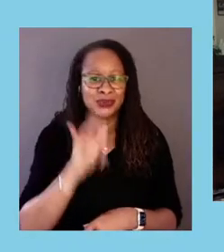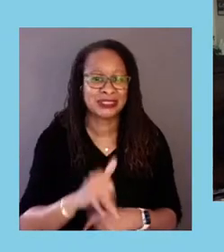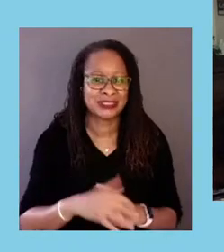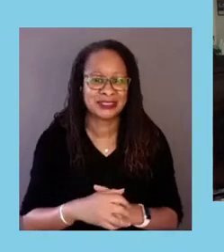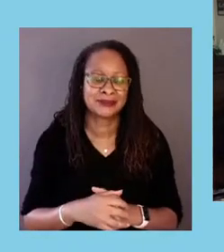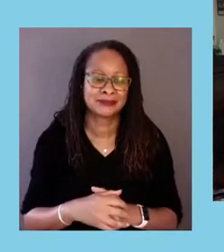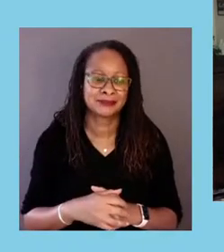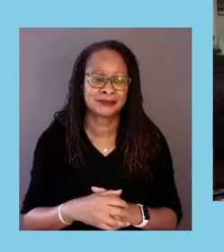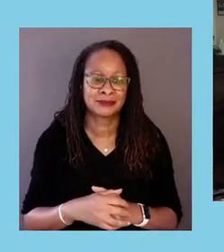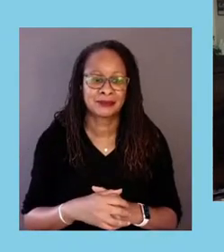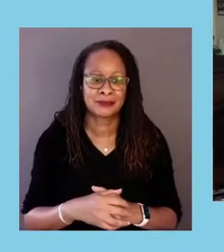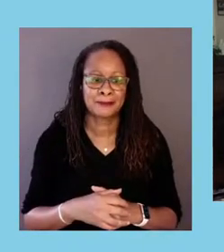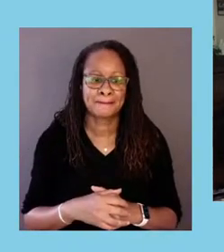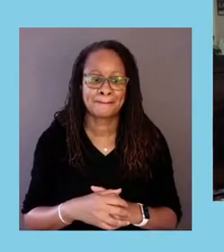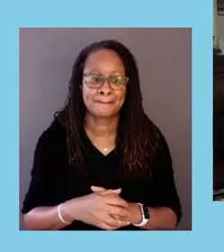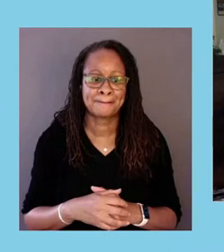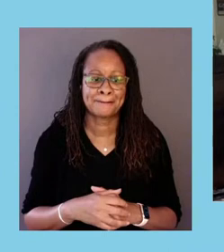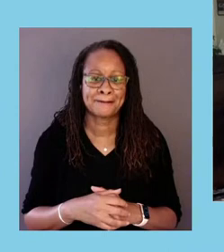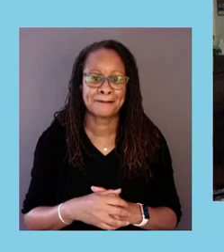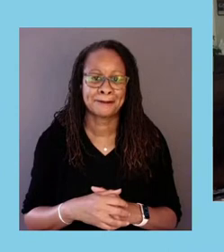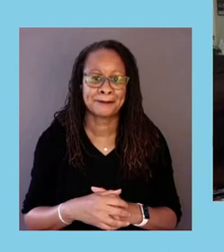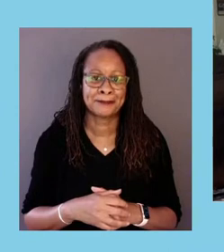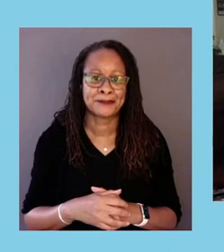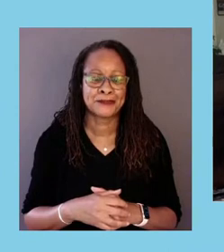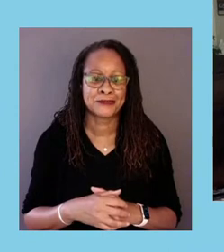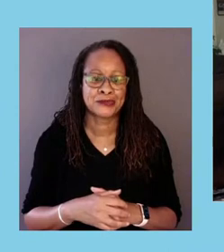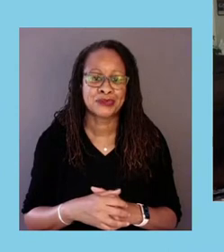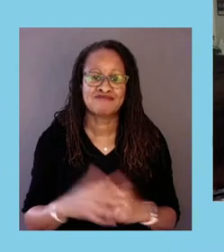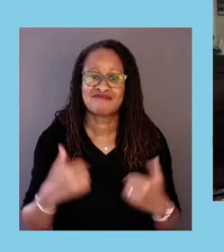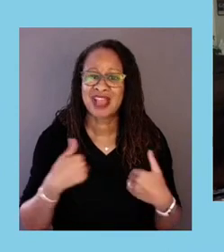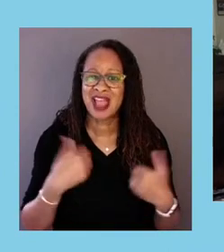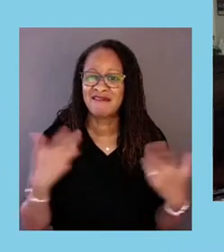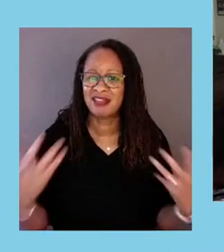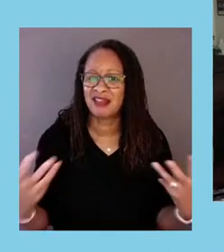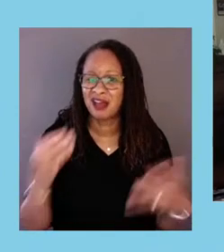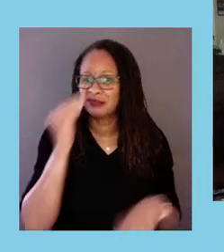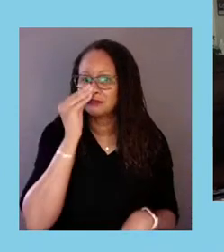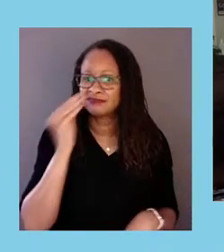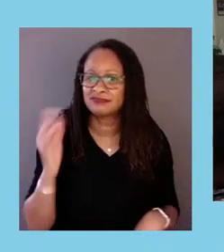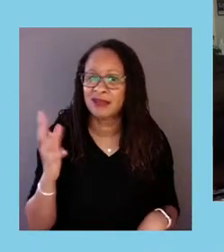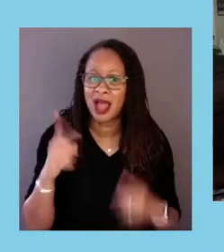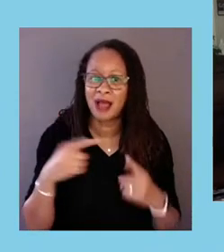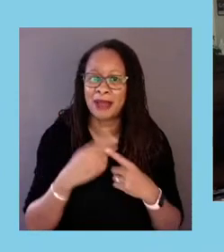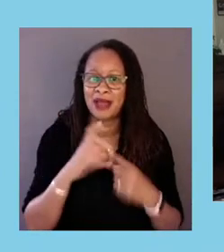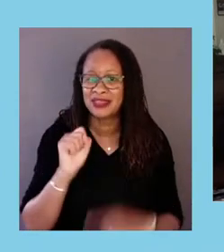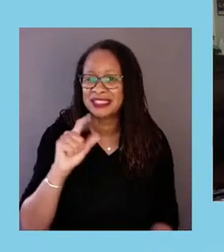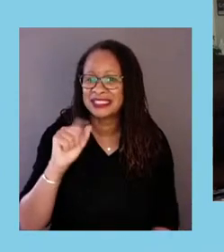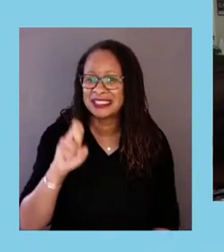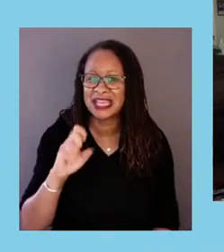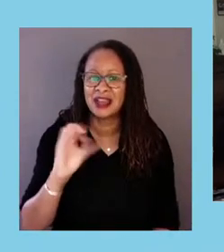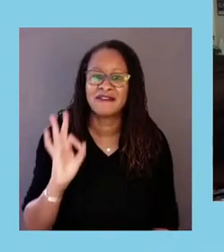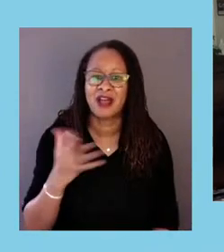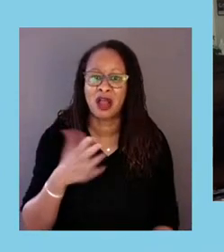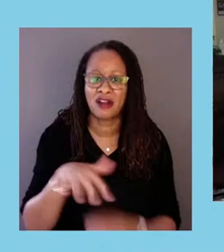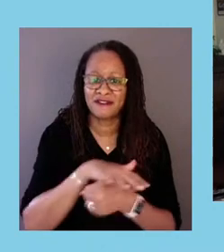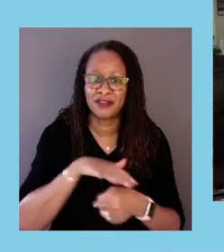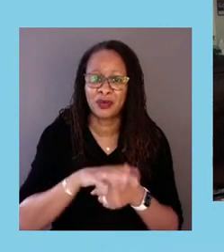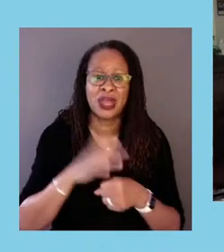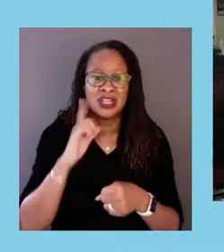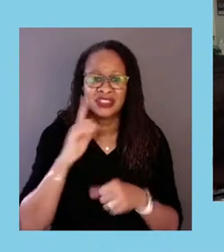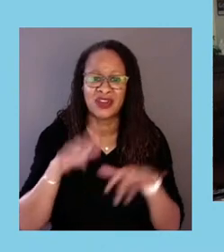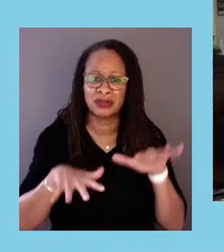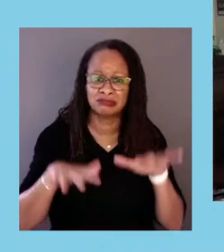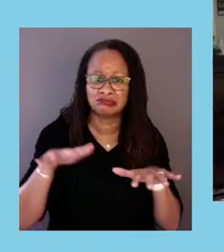And maybe, you know, and I have a lot of ambivalence about the state of our field right now. It's very tenuous for filmmakers. There's like, I